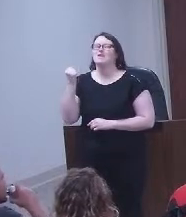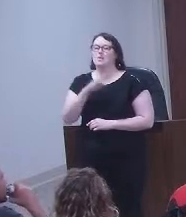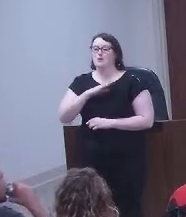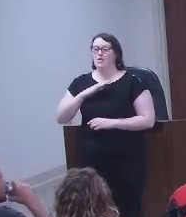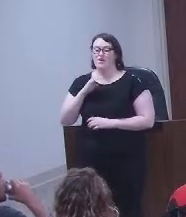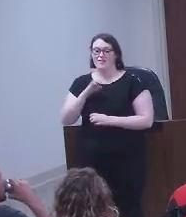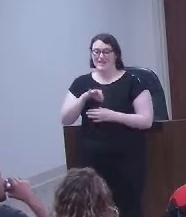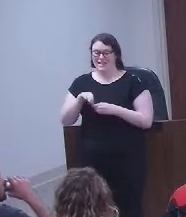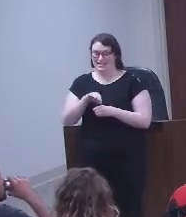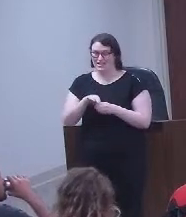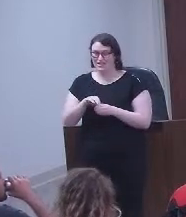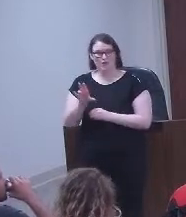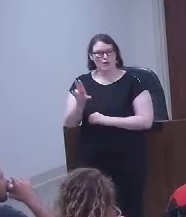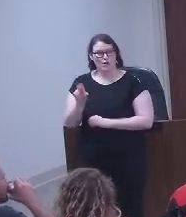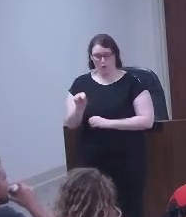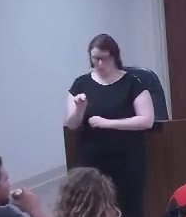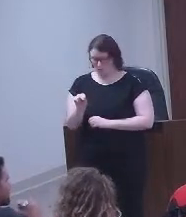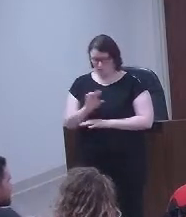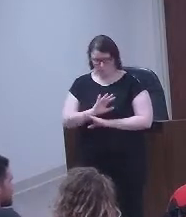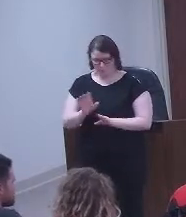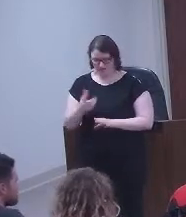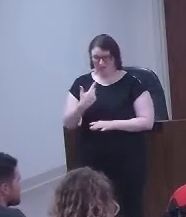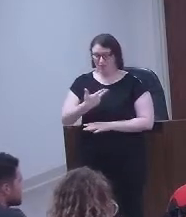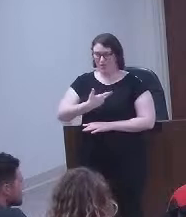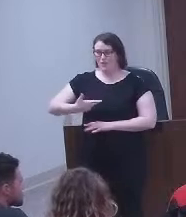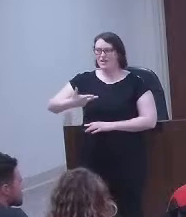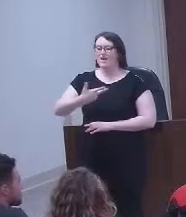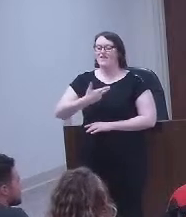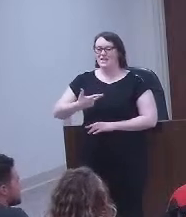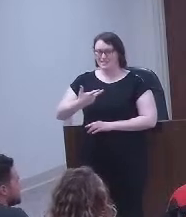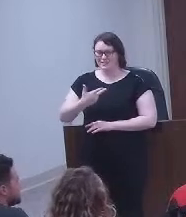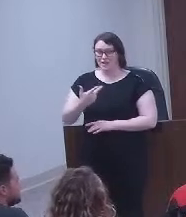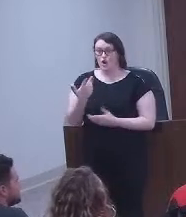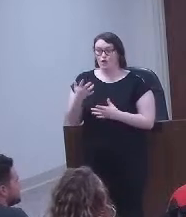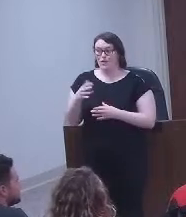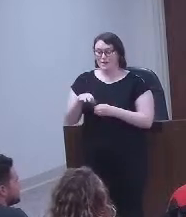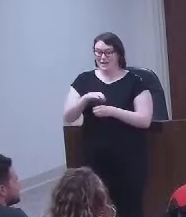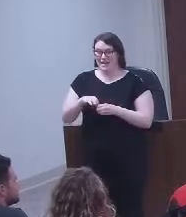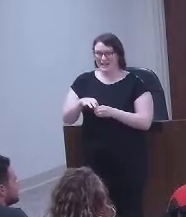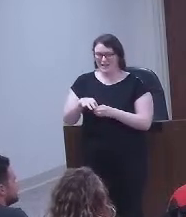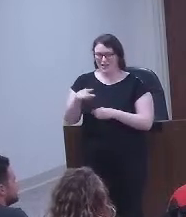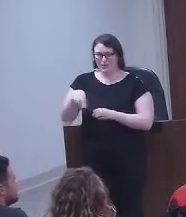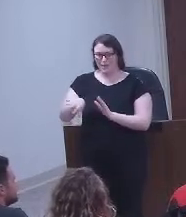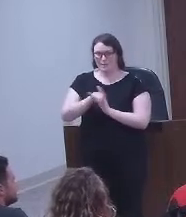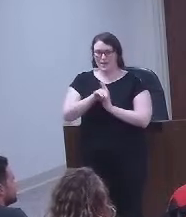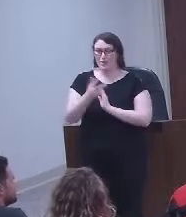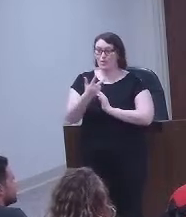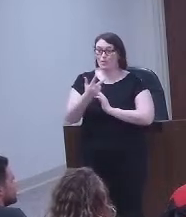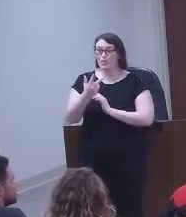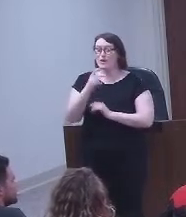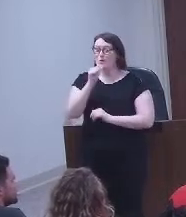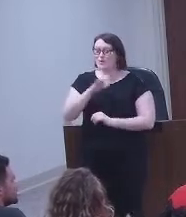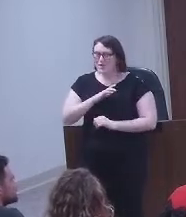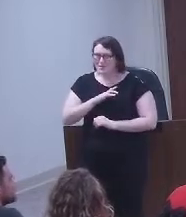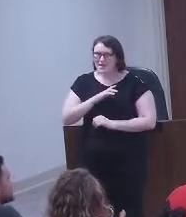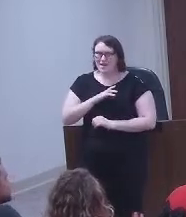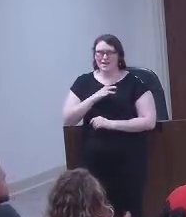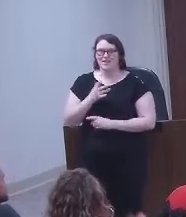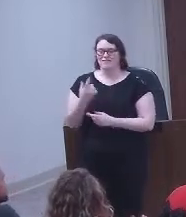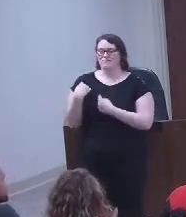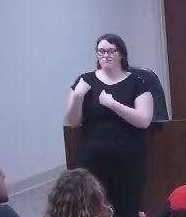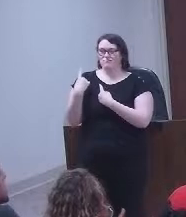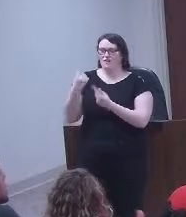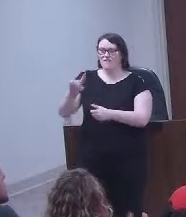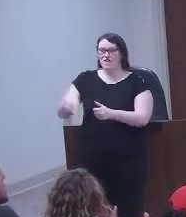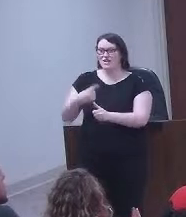the county commissioners, 3 women elected for the first time in 234-year history.